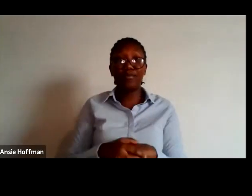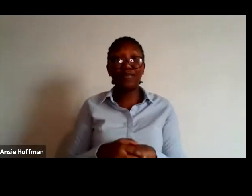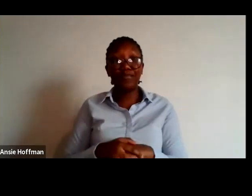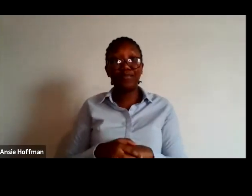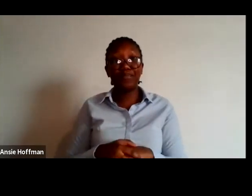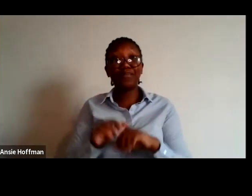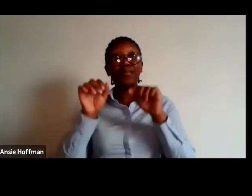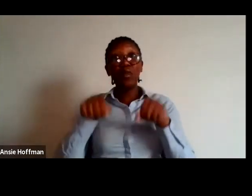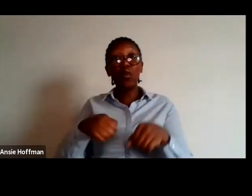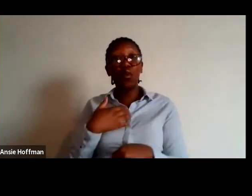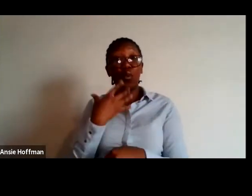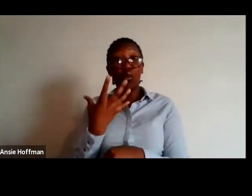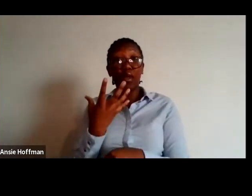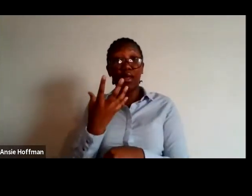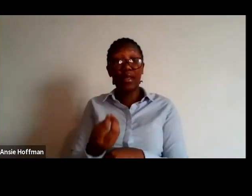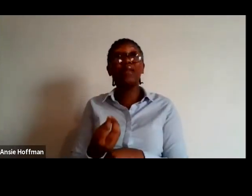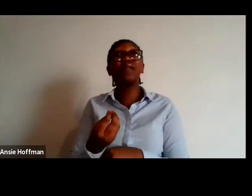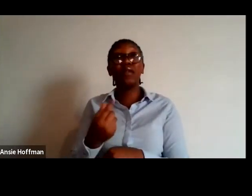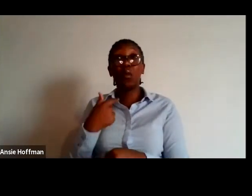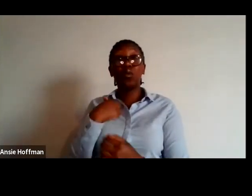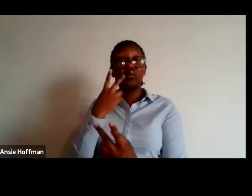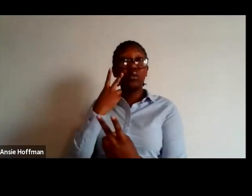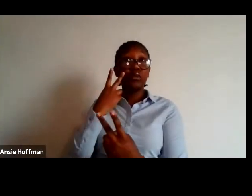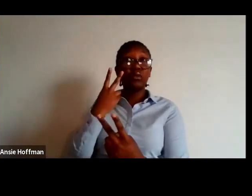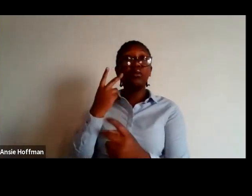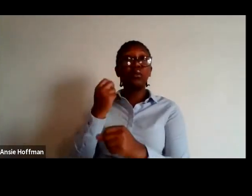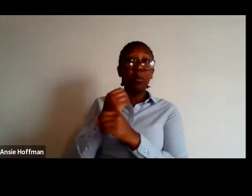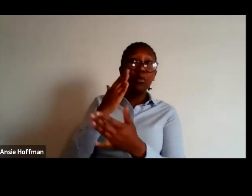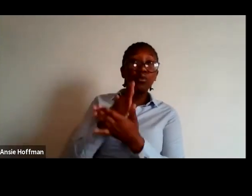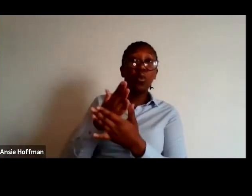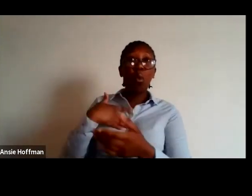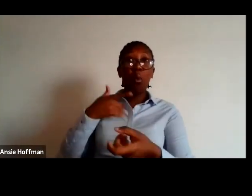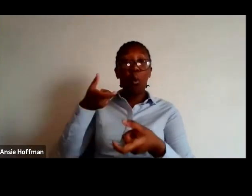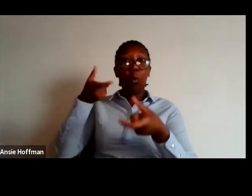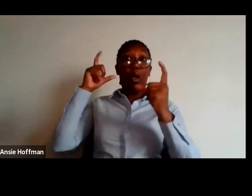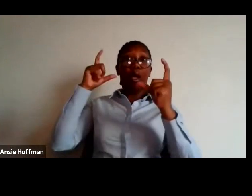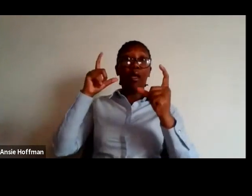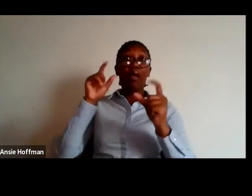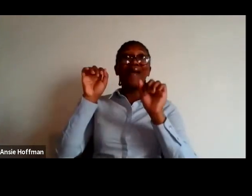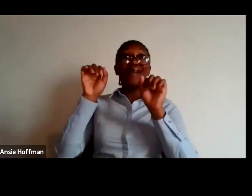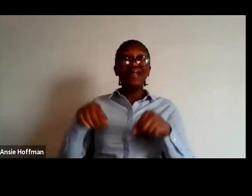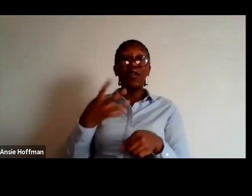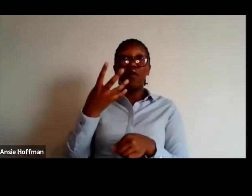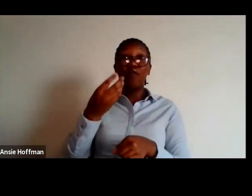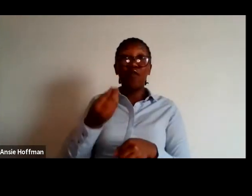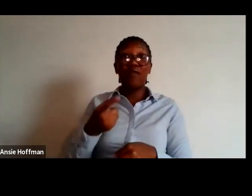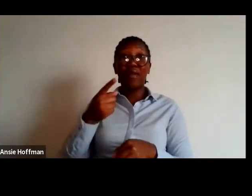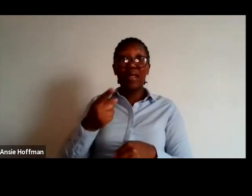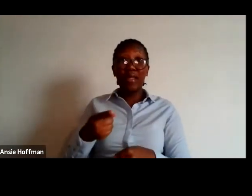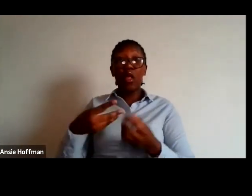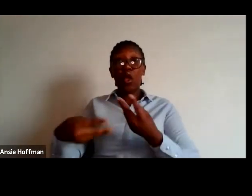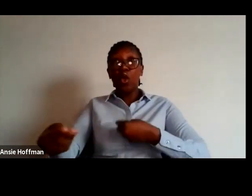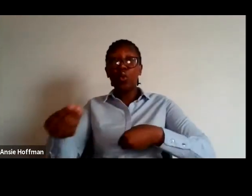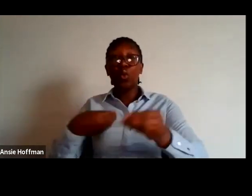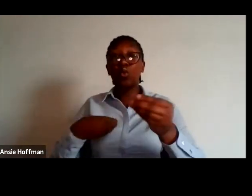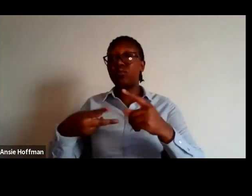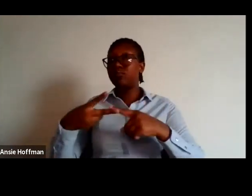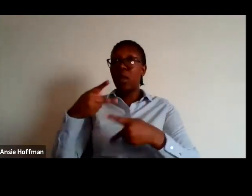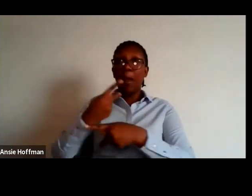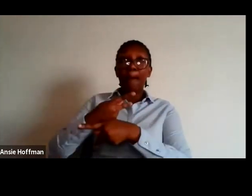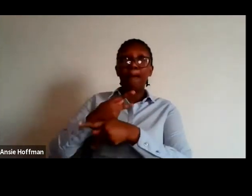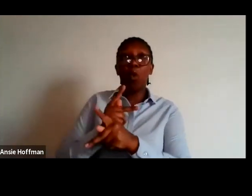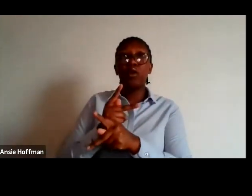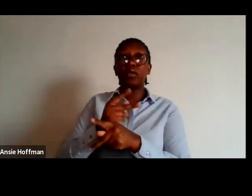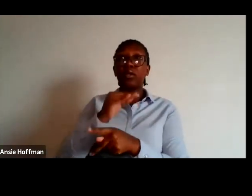also take into cognizance that the illicit and counterfeit goods are not only smuggled into